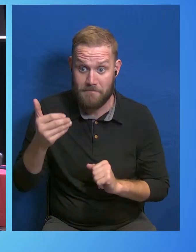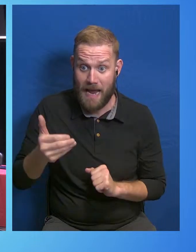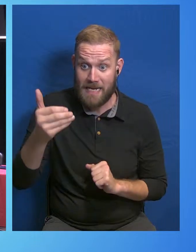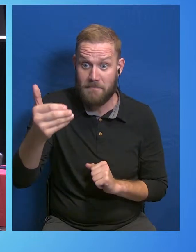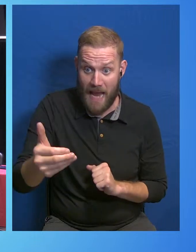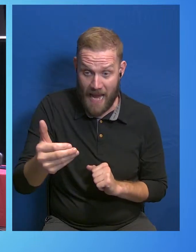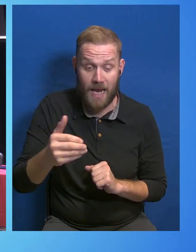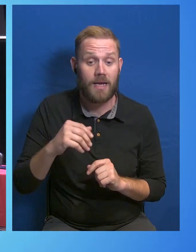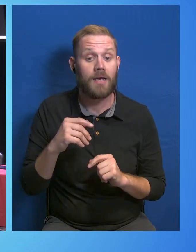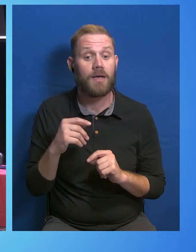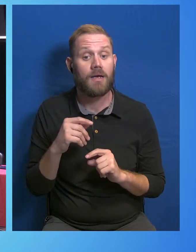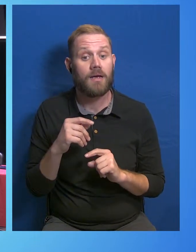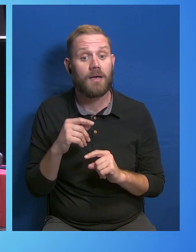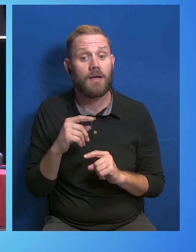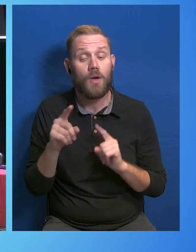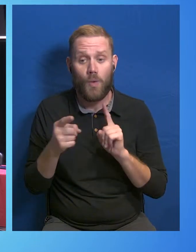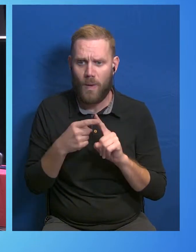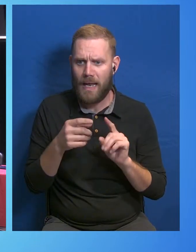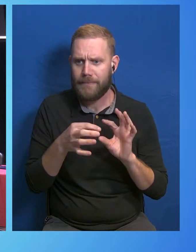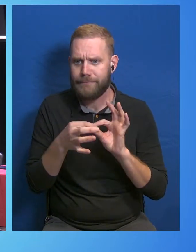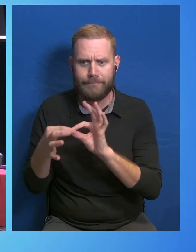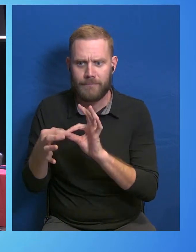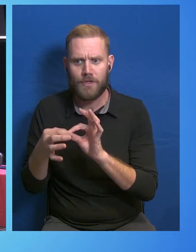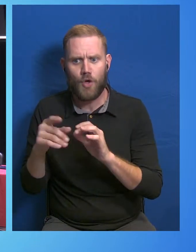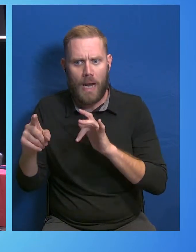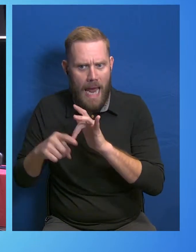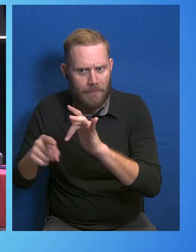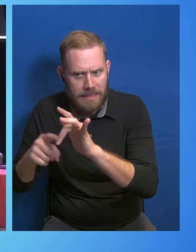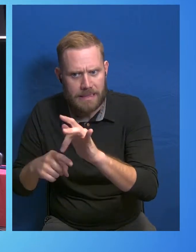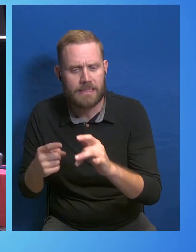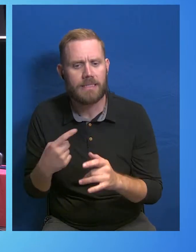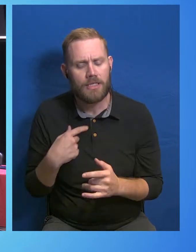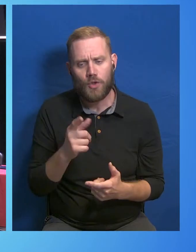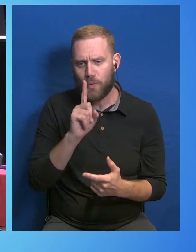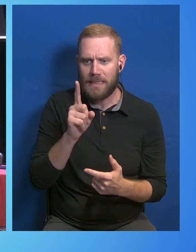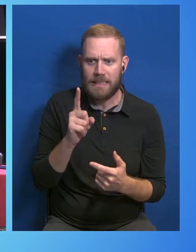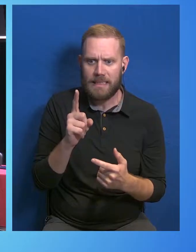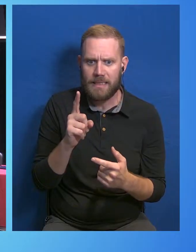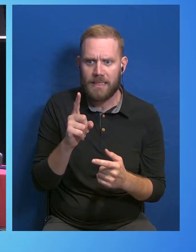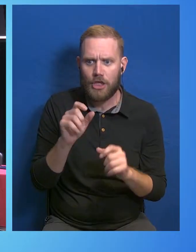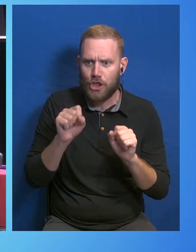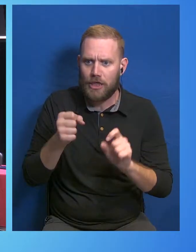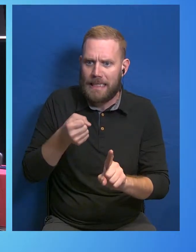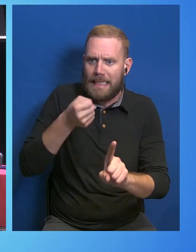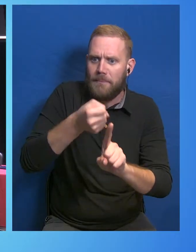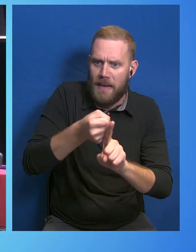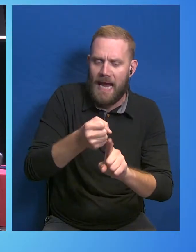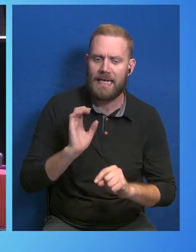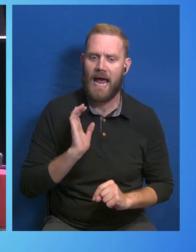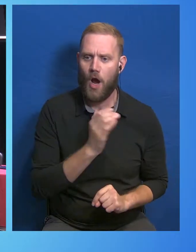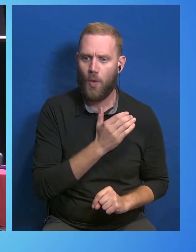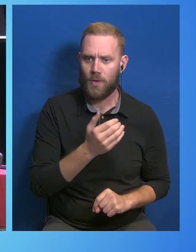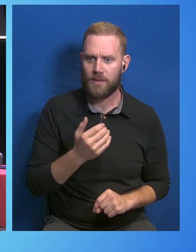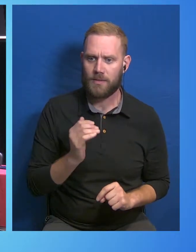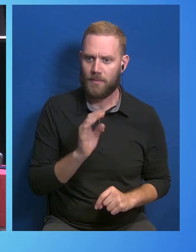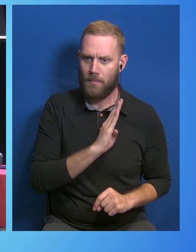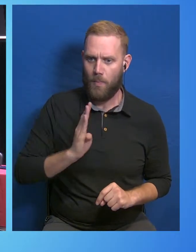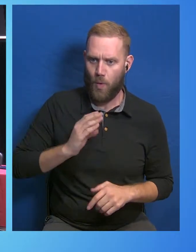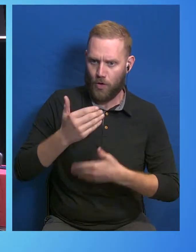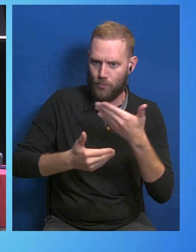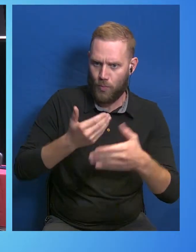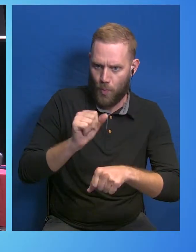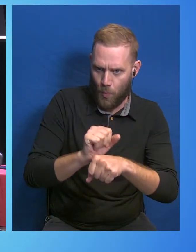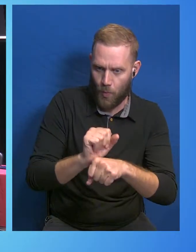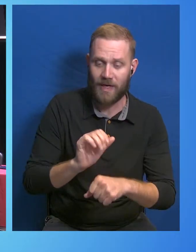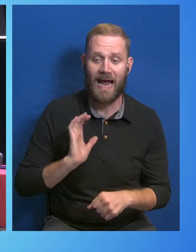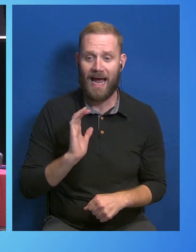circumstances surrounding the absences raise questions about the interest of the member on the work of the board, it is the board